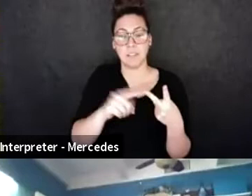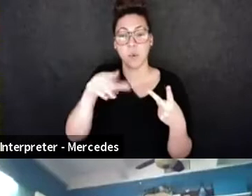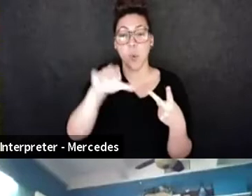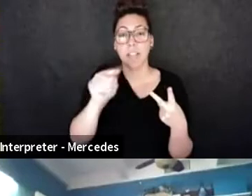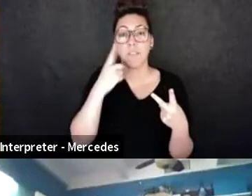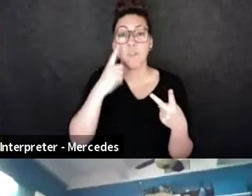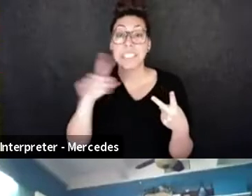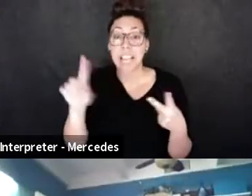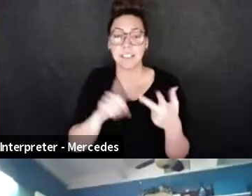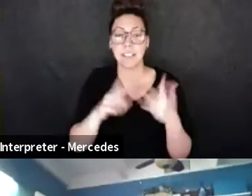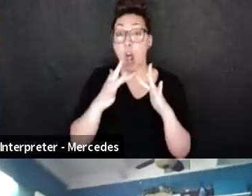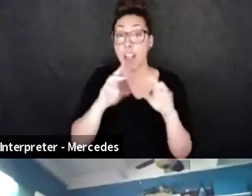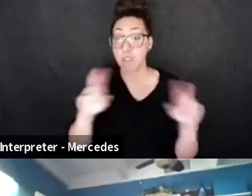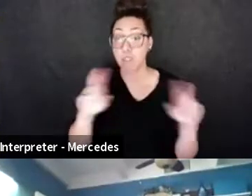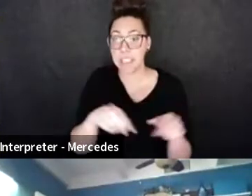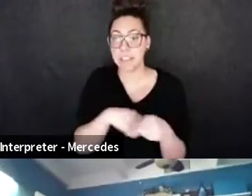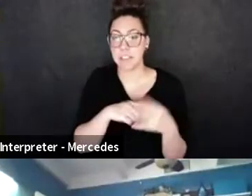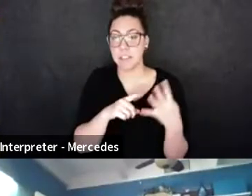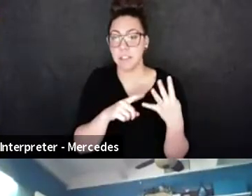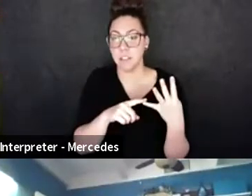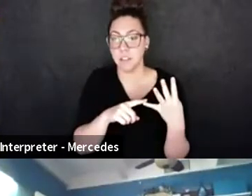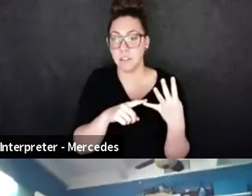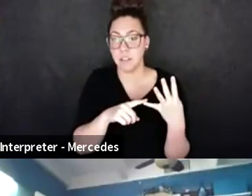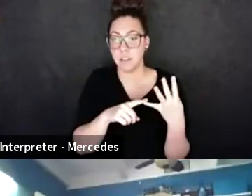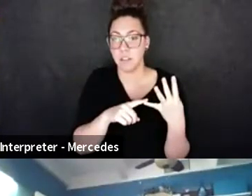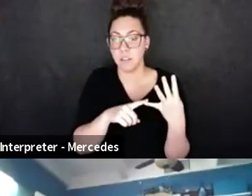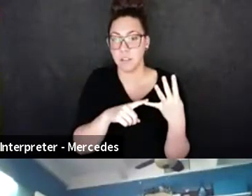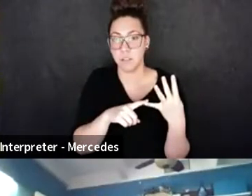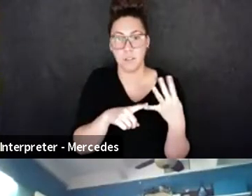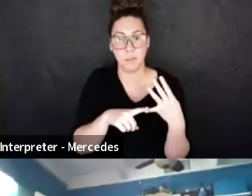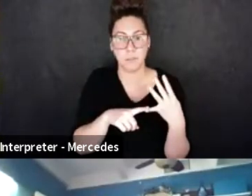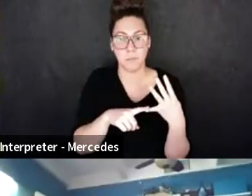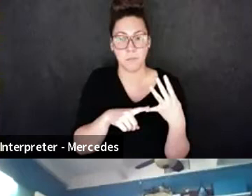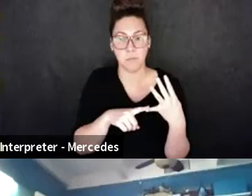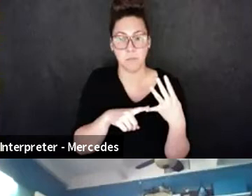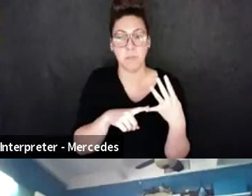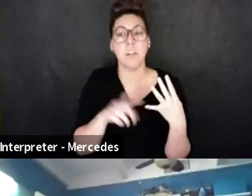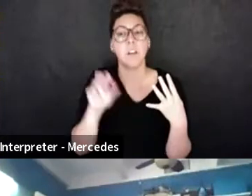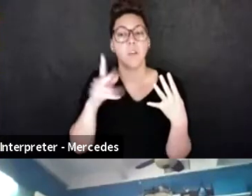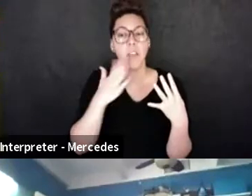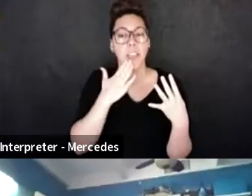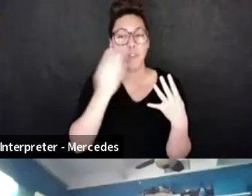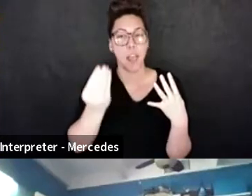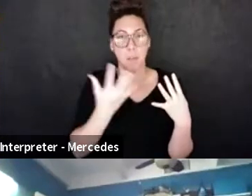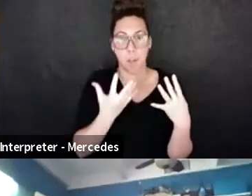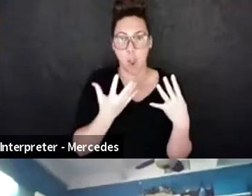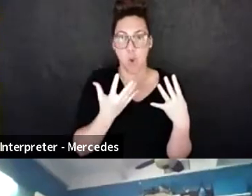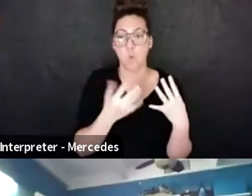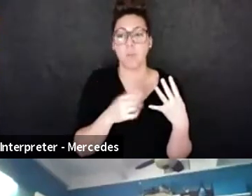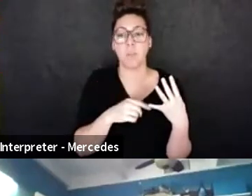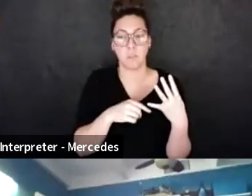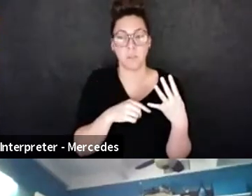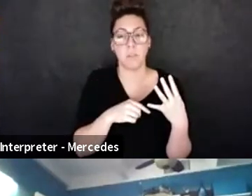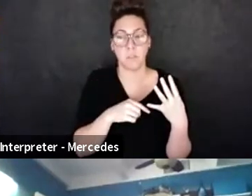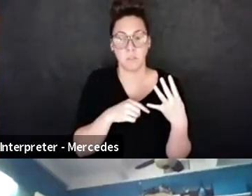Readiness. There's been also the FCC's Student Success Center. There's been